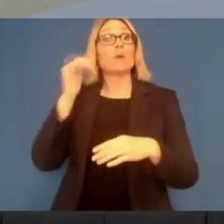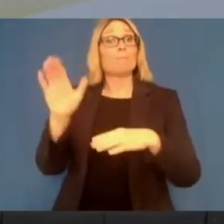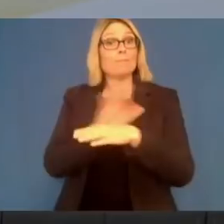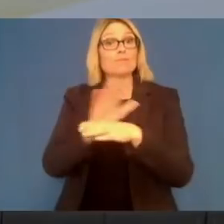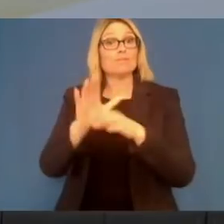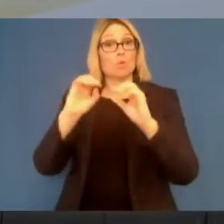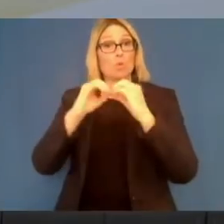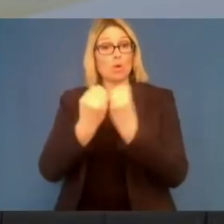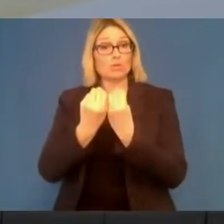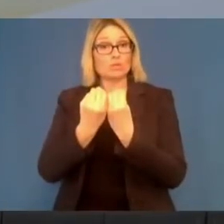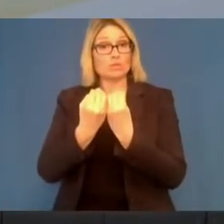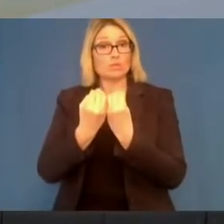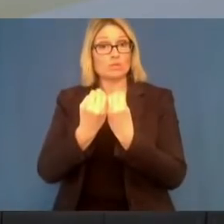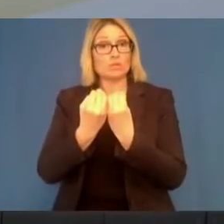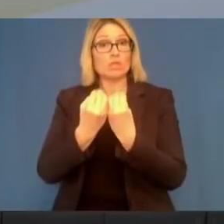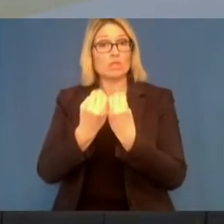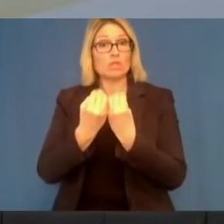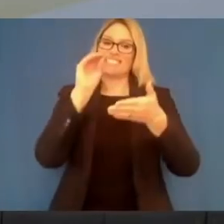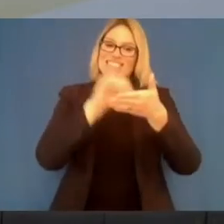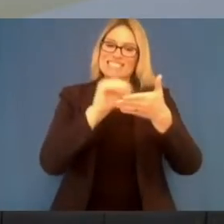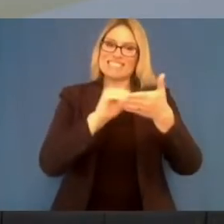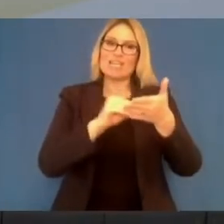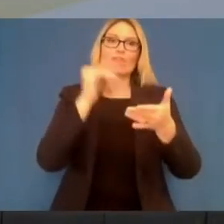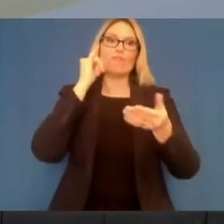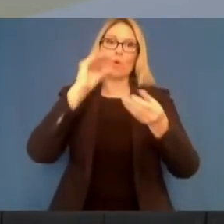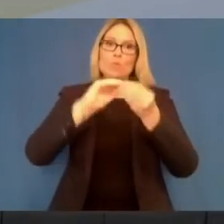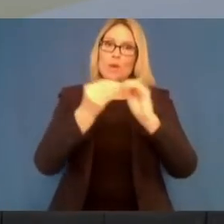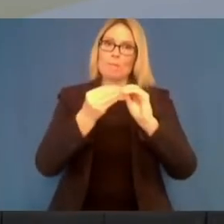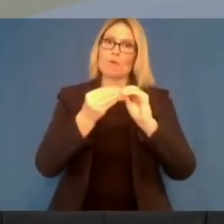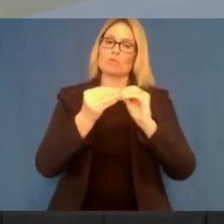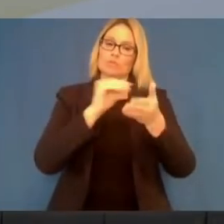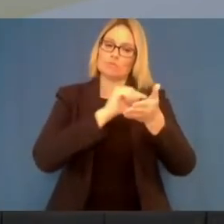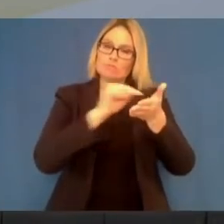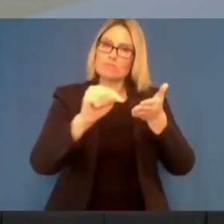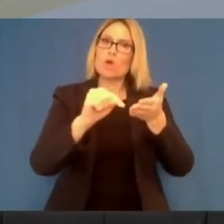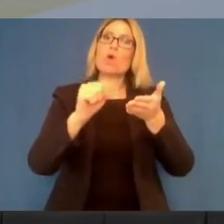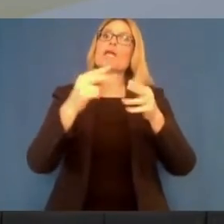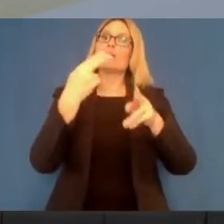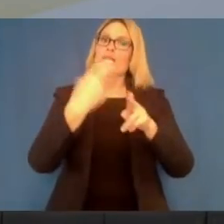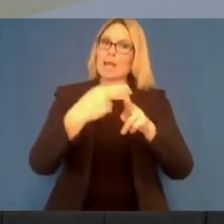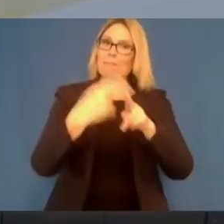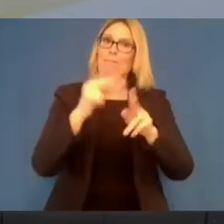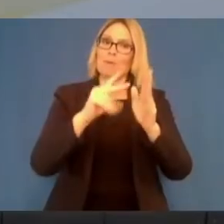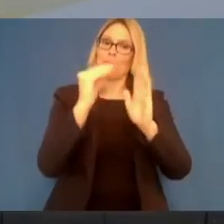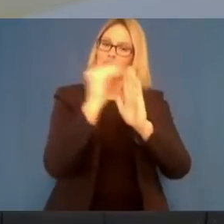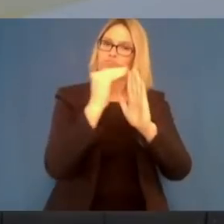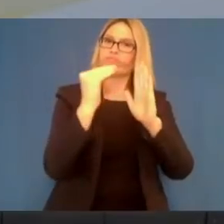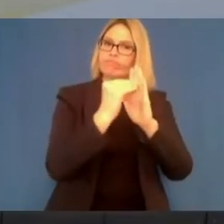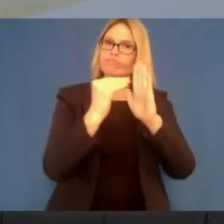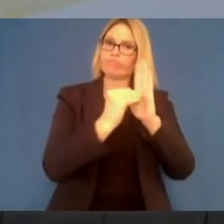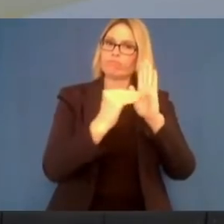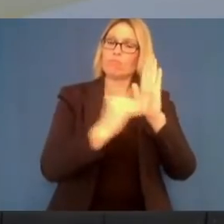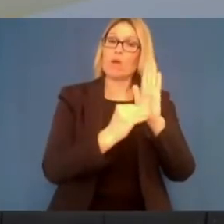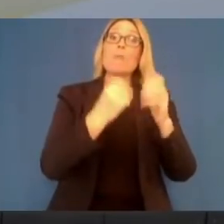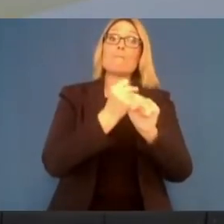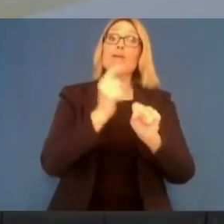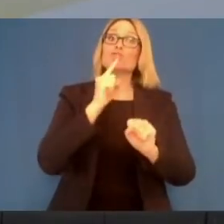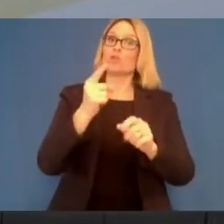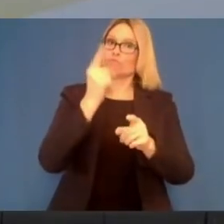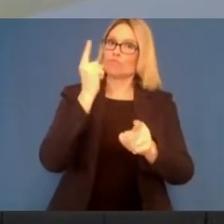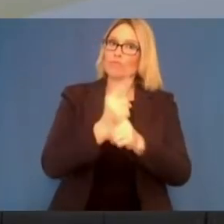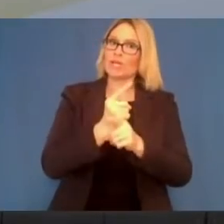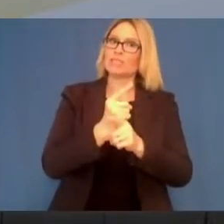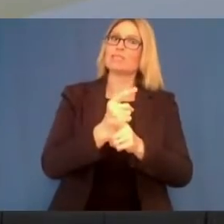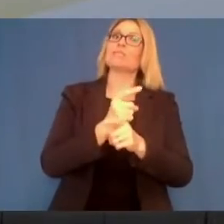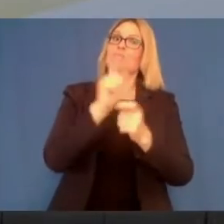and required to keep records of names and contact information for patrons, attendees, or staff, please ensure these records are accurate,